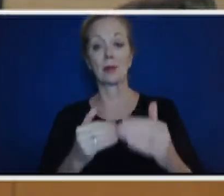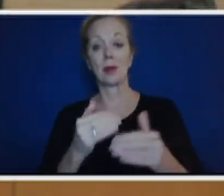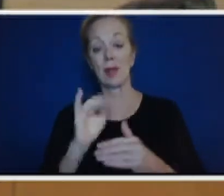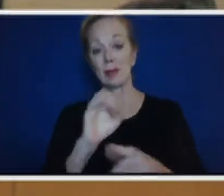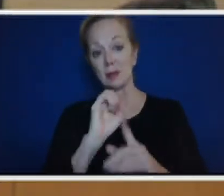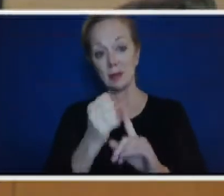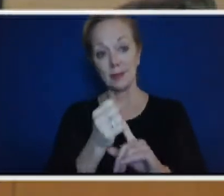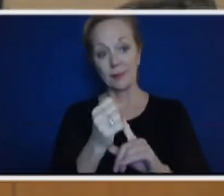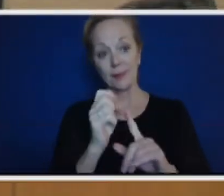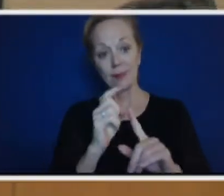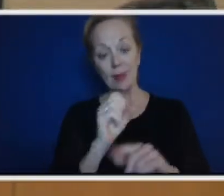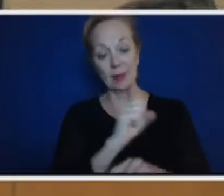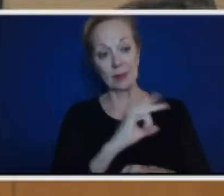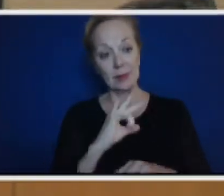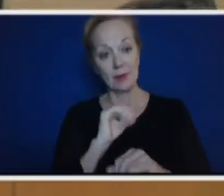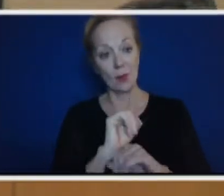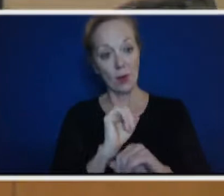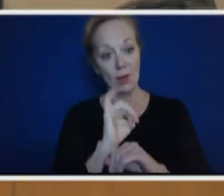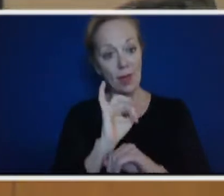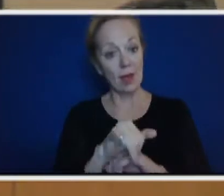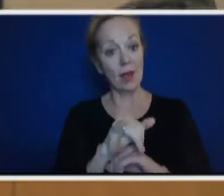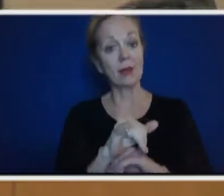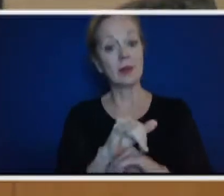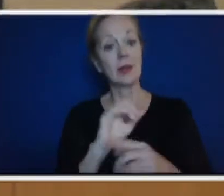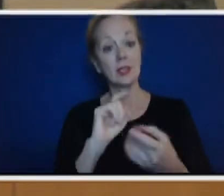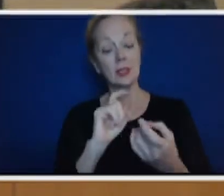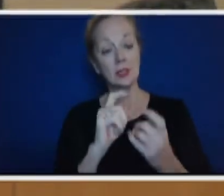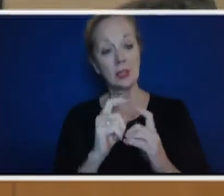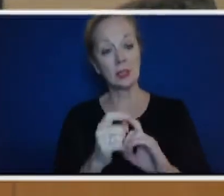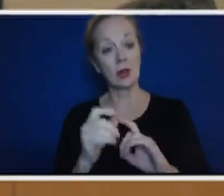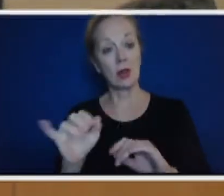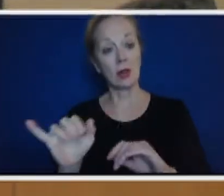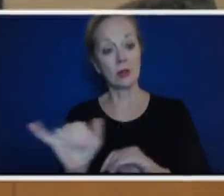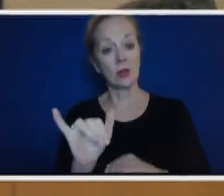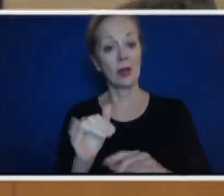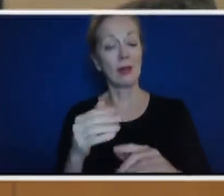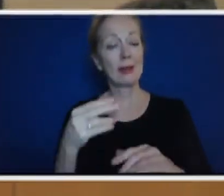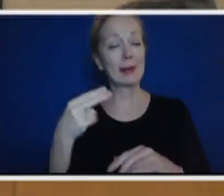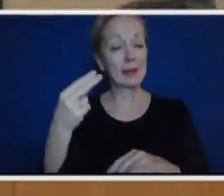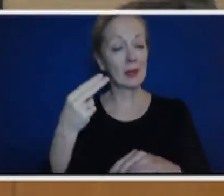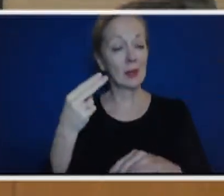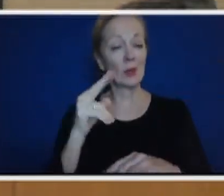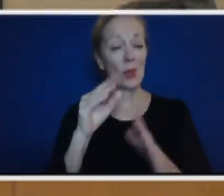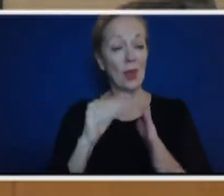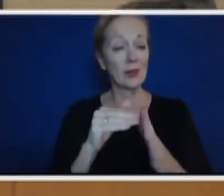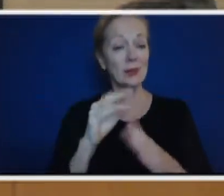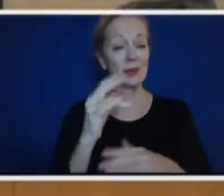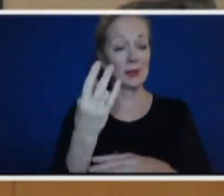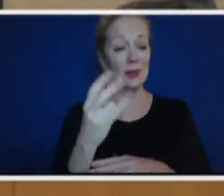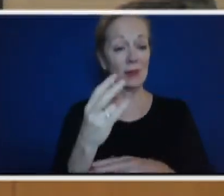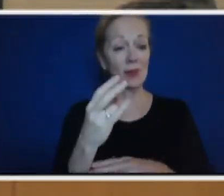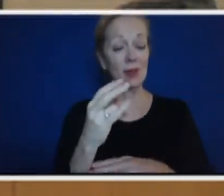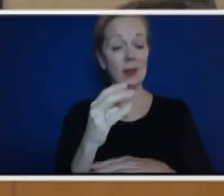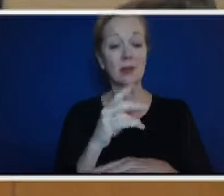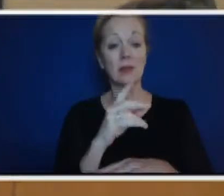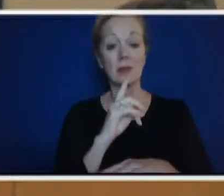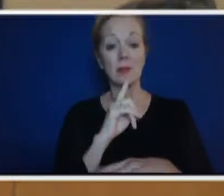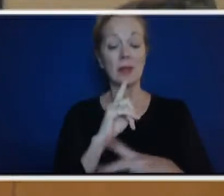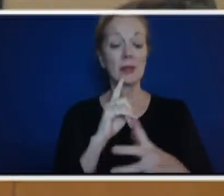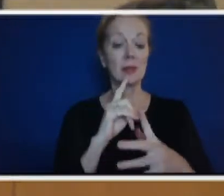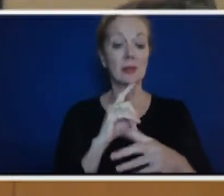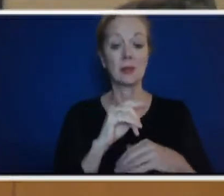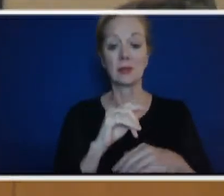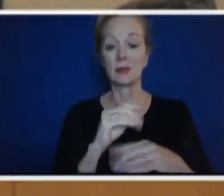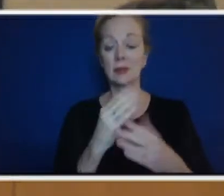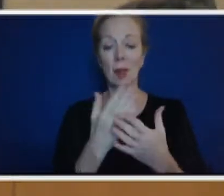you had staff that worked on this and these changes who also had a lot of that history from 2017 of this being contentious and this being